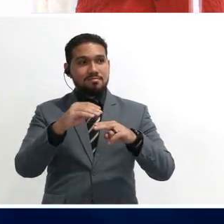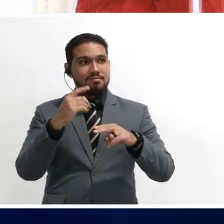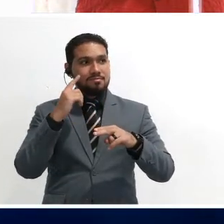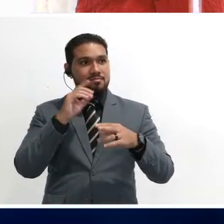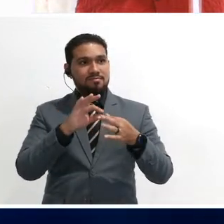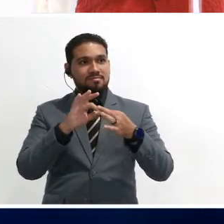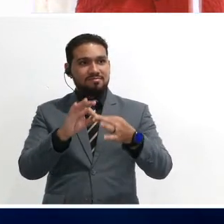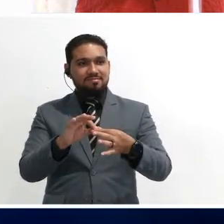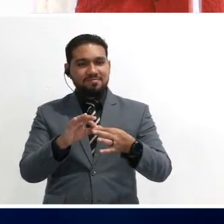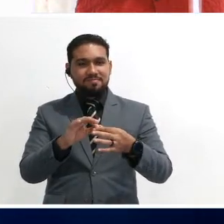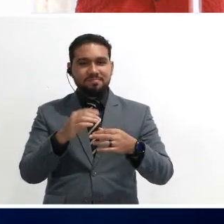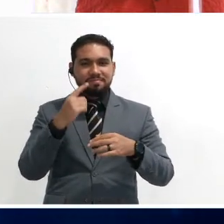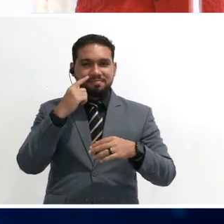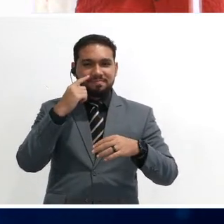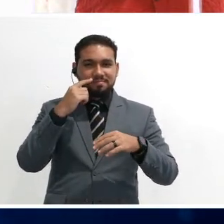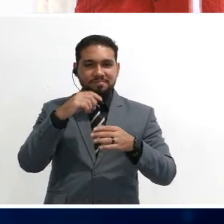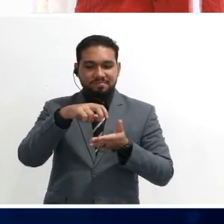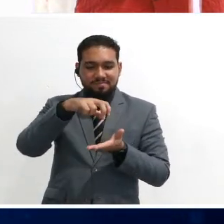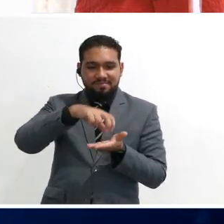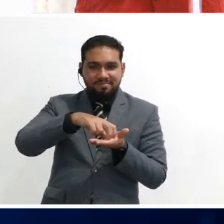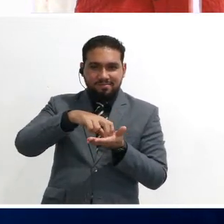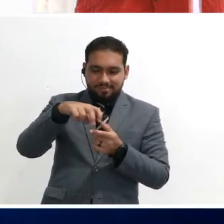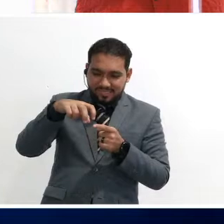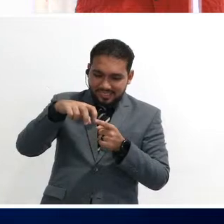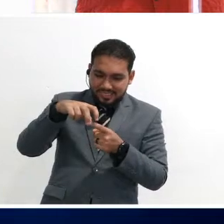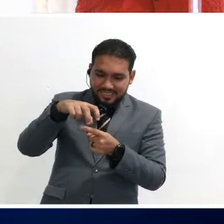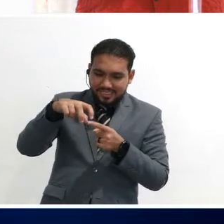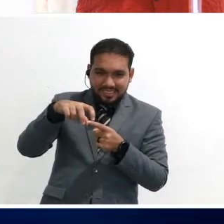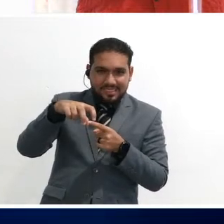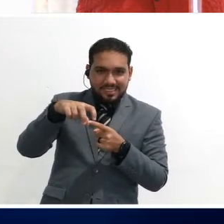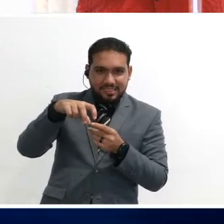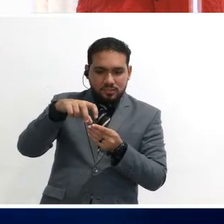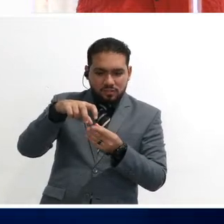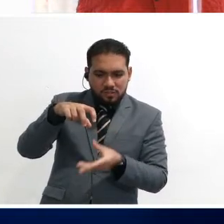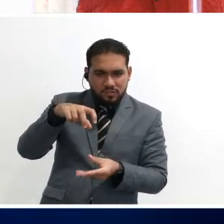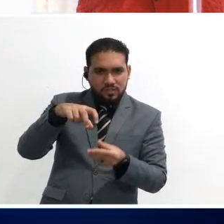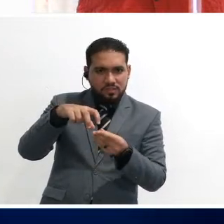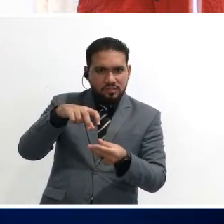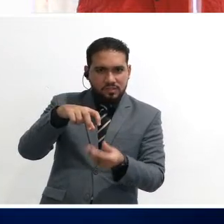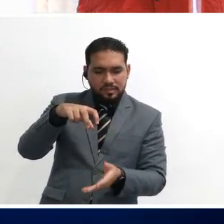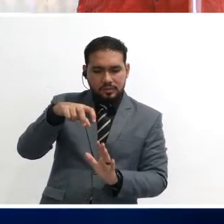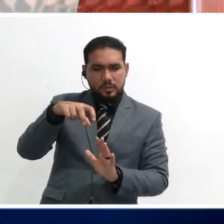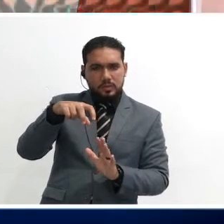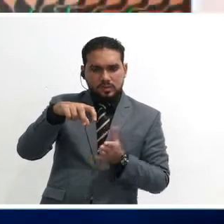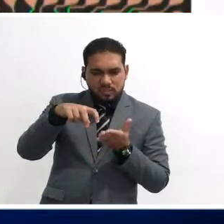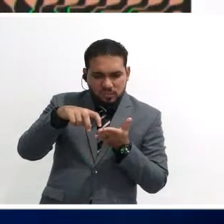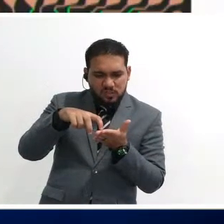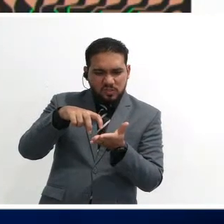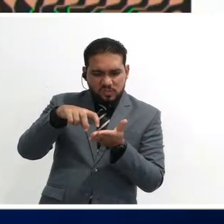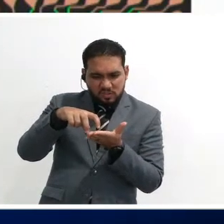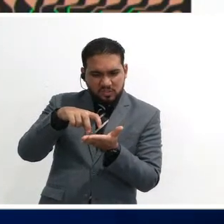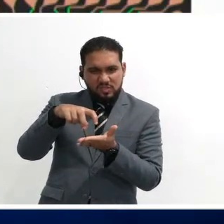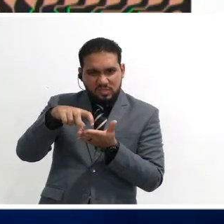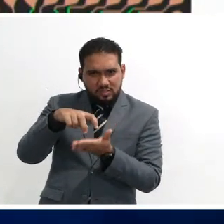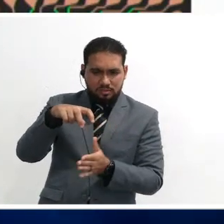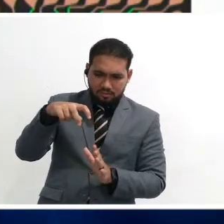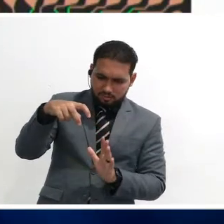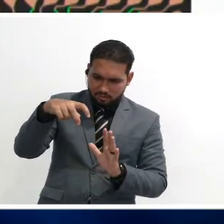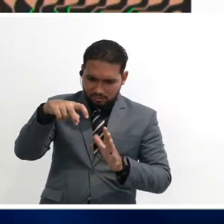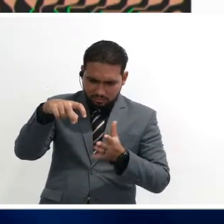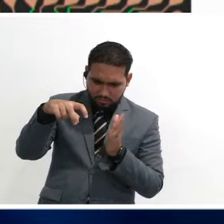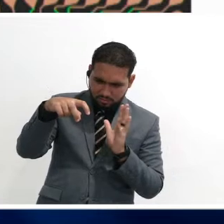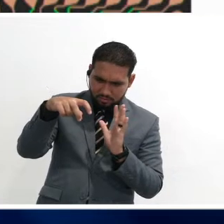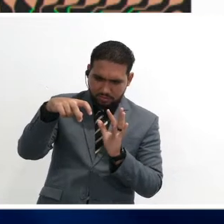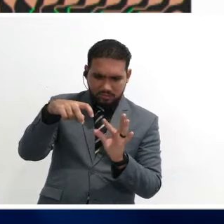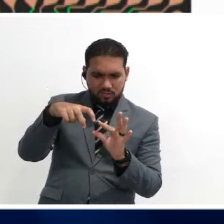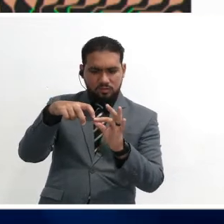And that mold compound is ground down to expose the bond pads or bumps on the chip. And then we put RDL on